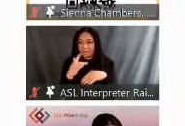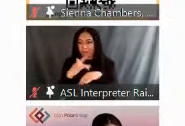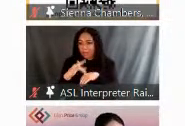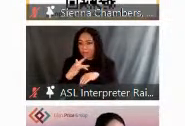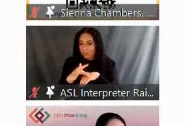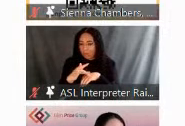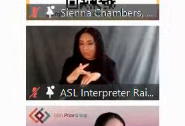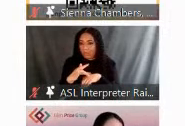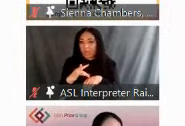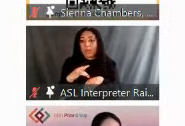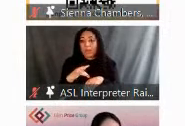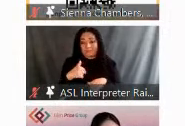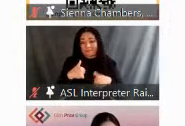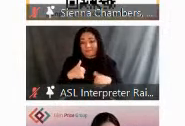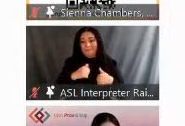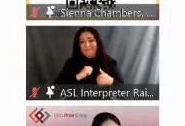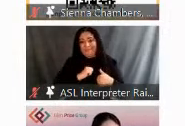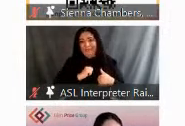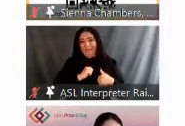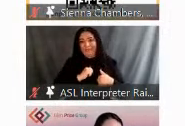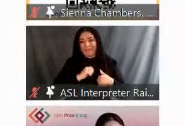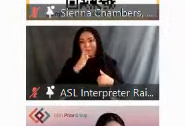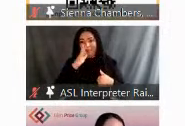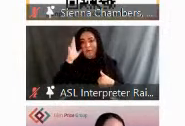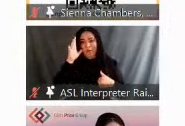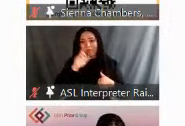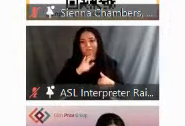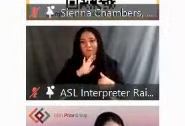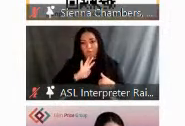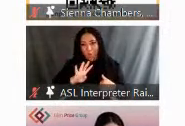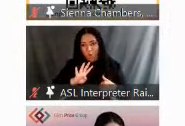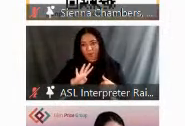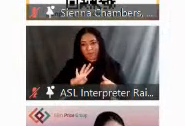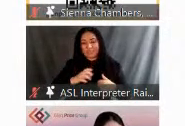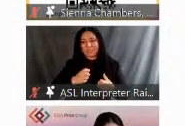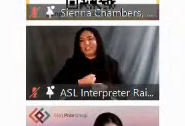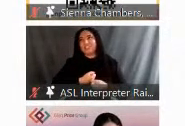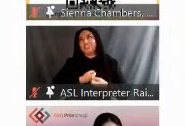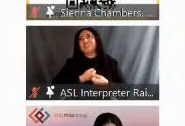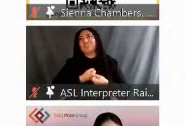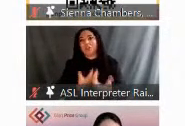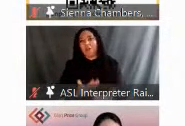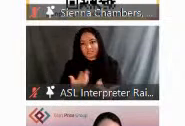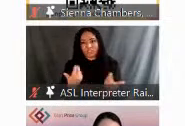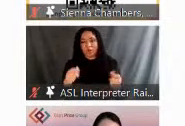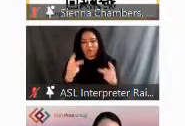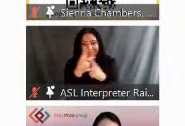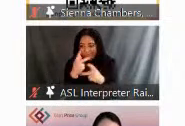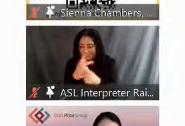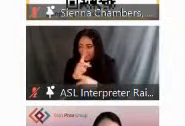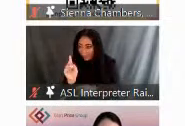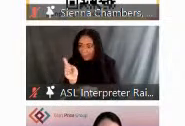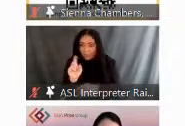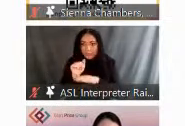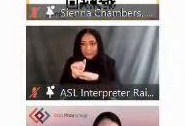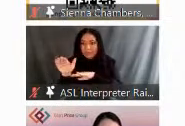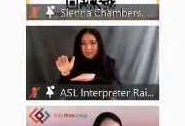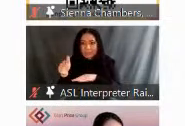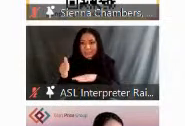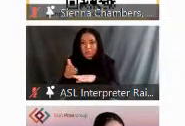4-year-old, it's exhausting trying to figure out where to send your child to preschool. And I